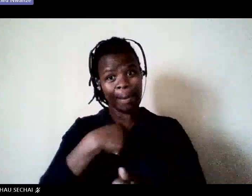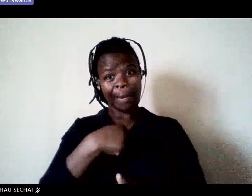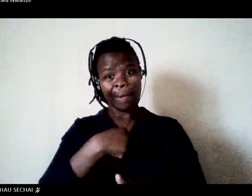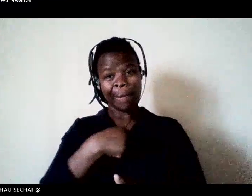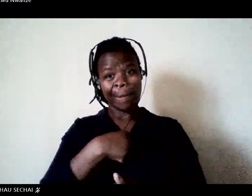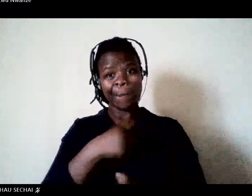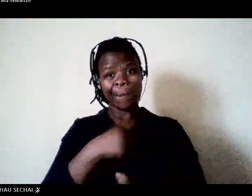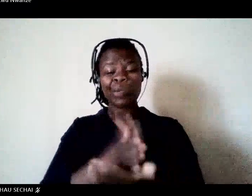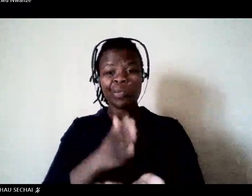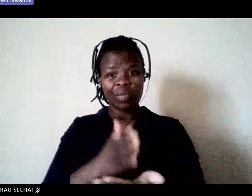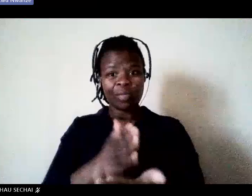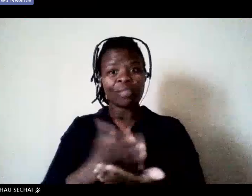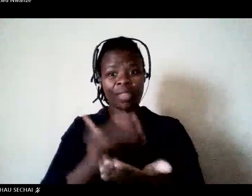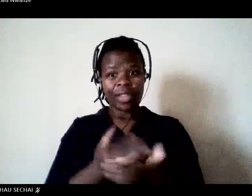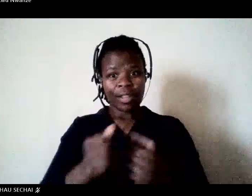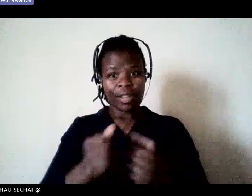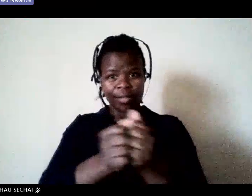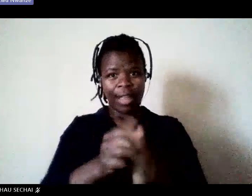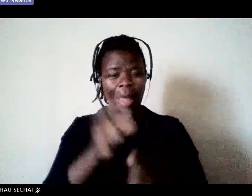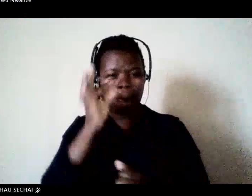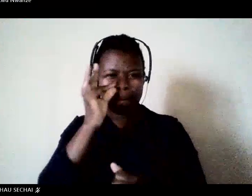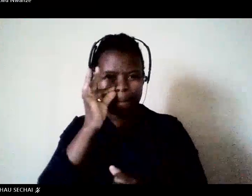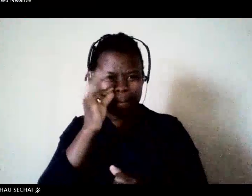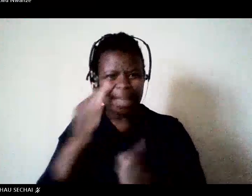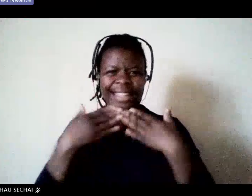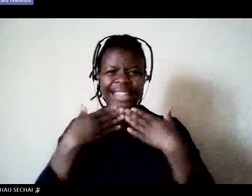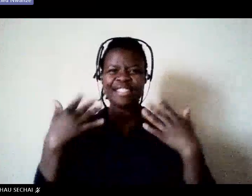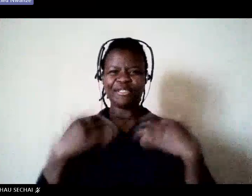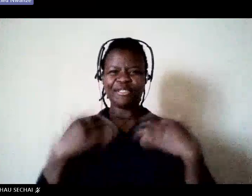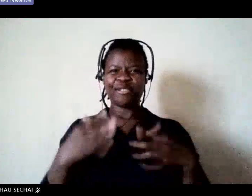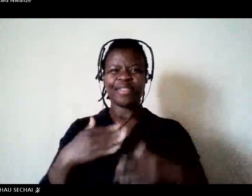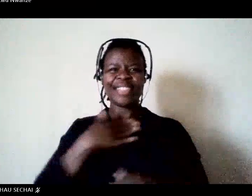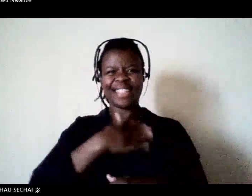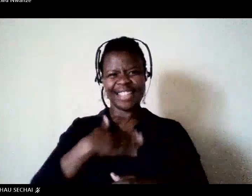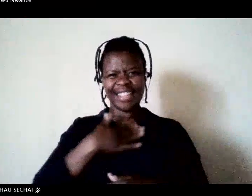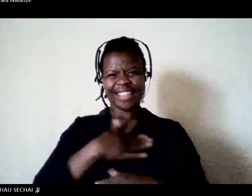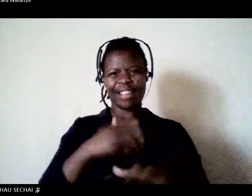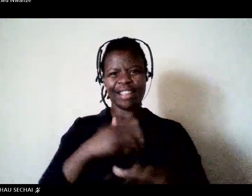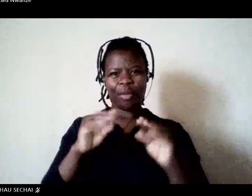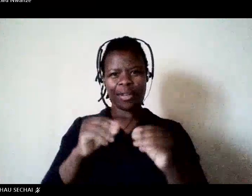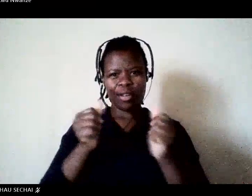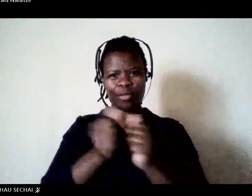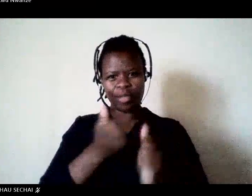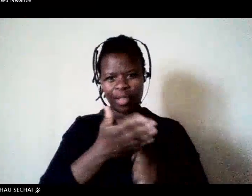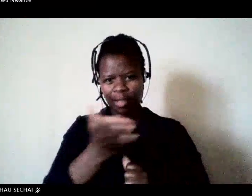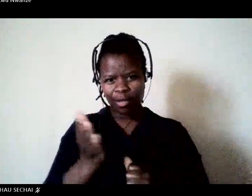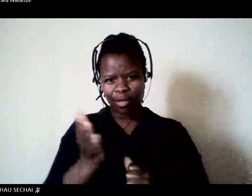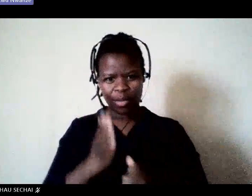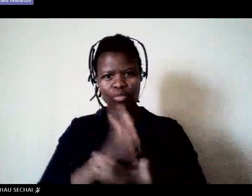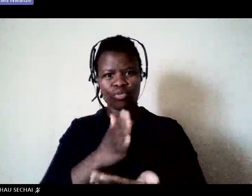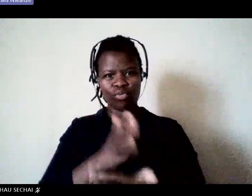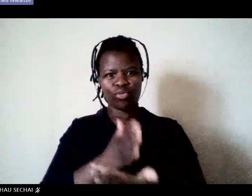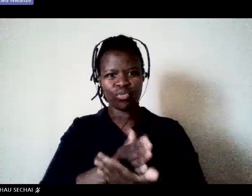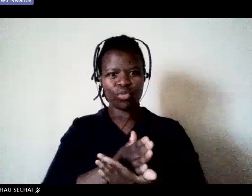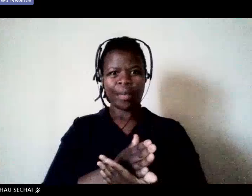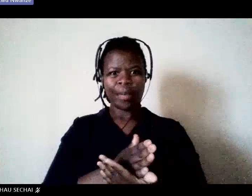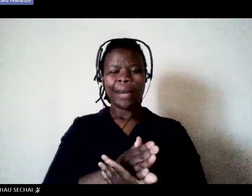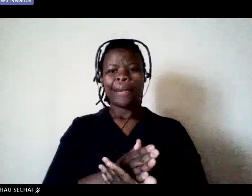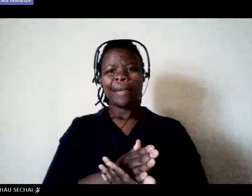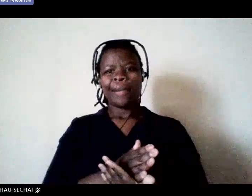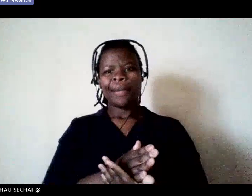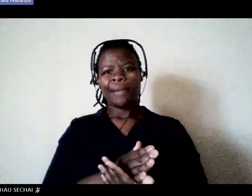Mbali, thank you so much. But it was lovely being with you, and all the best for the remainder of the course, guys. Thank you.